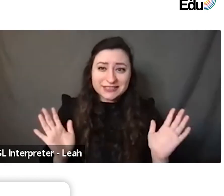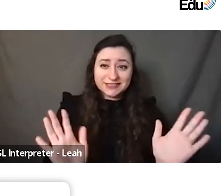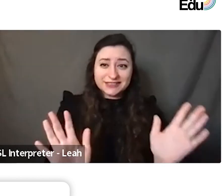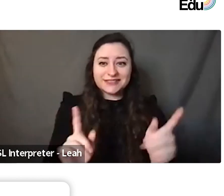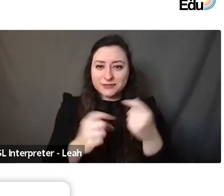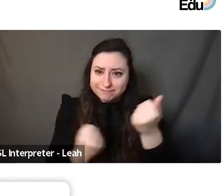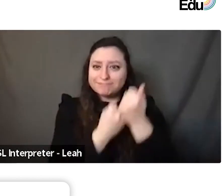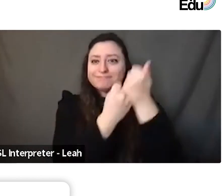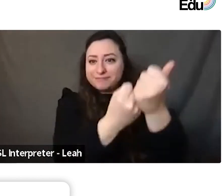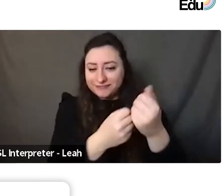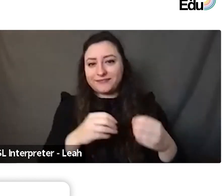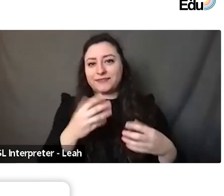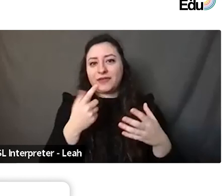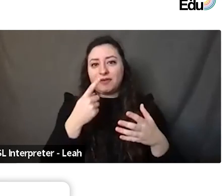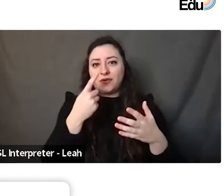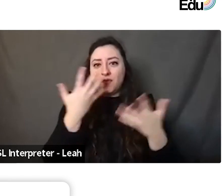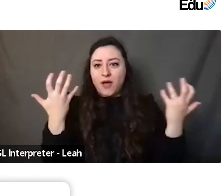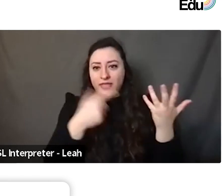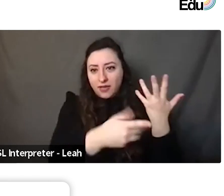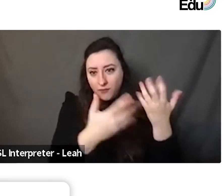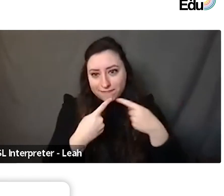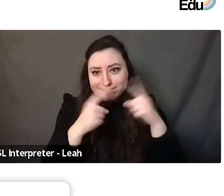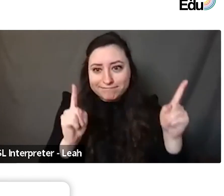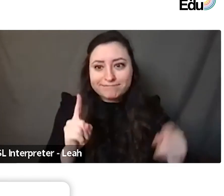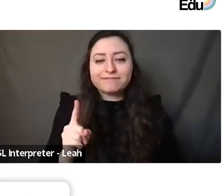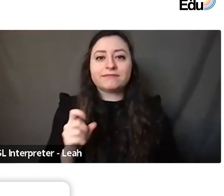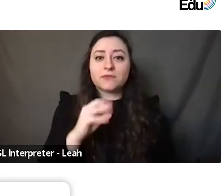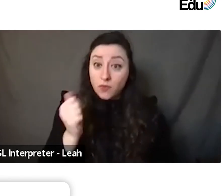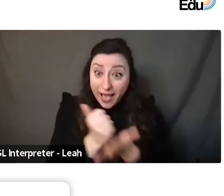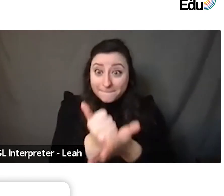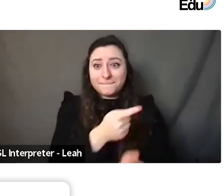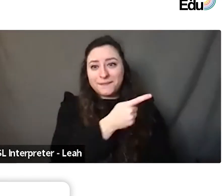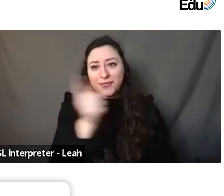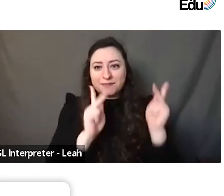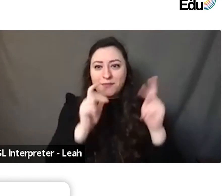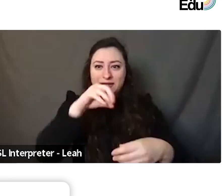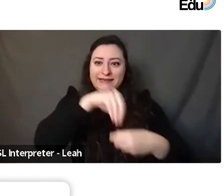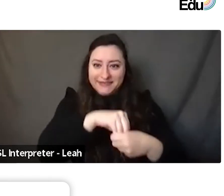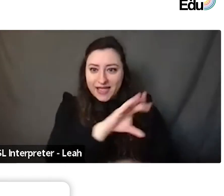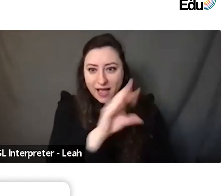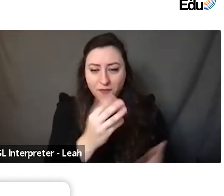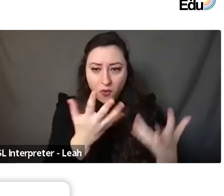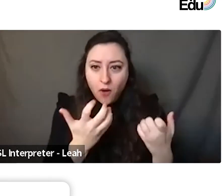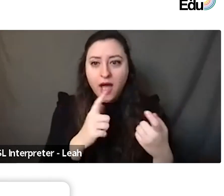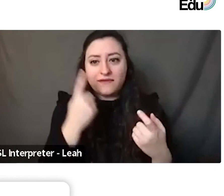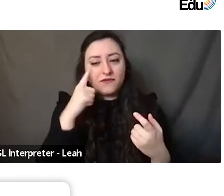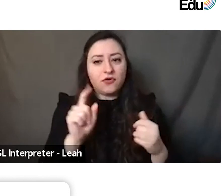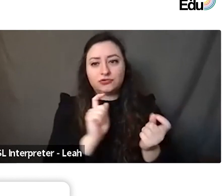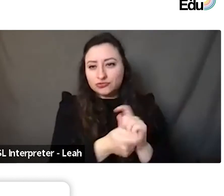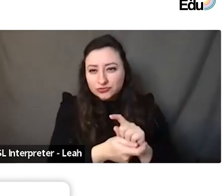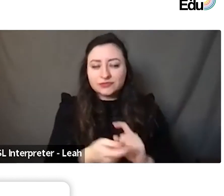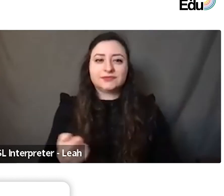to be able to do the things they want. So help them make this happen. And yes,